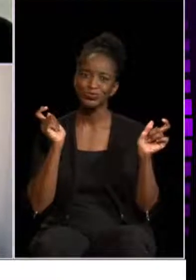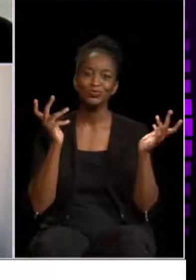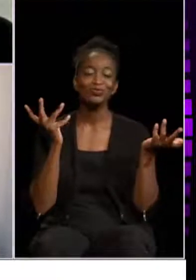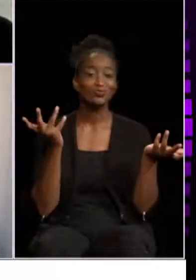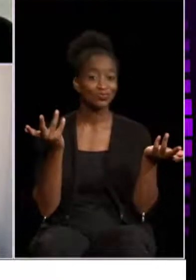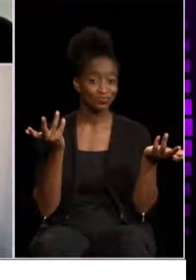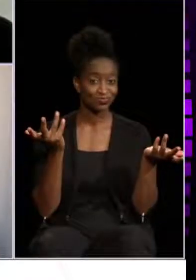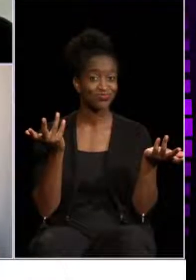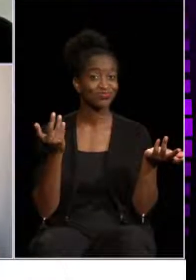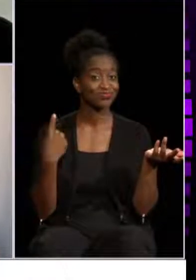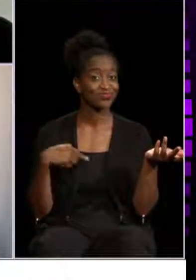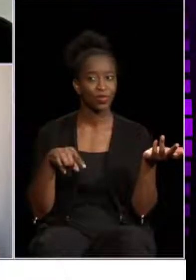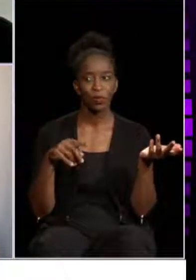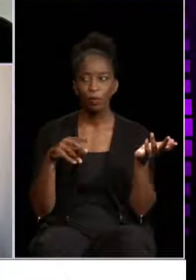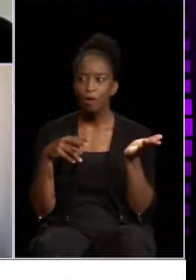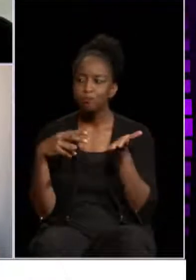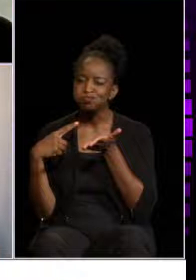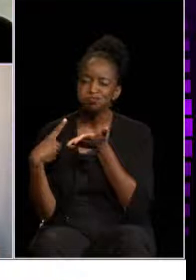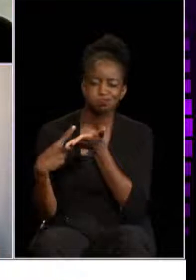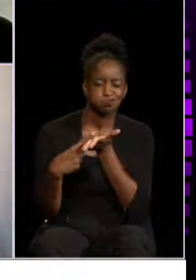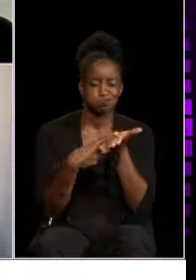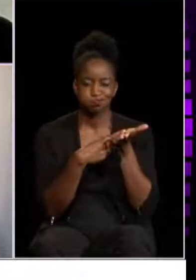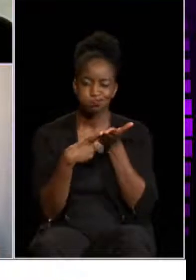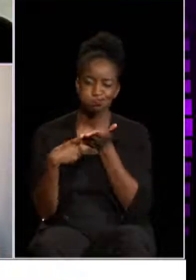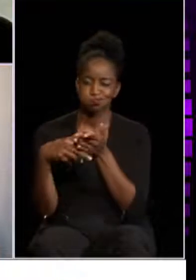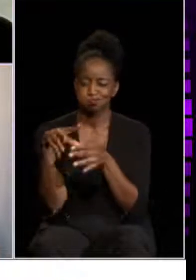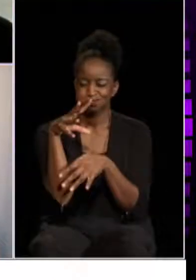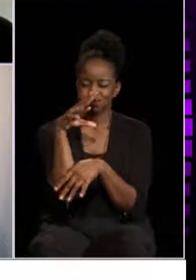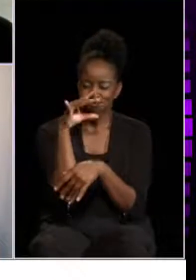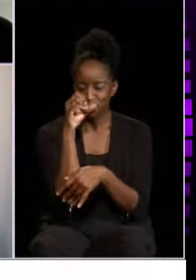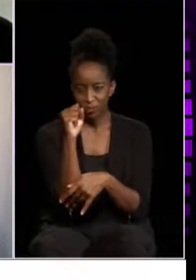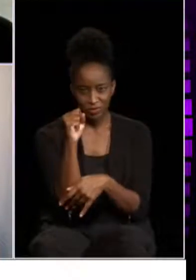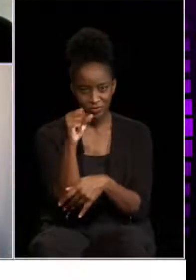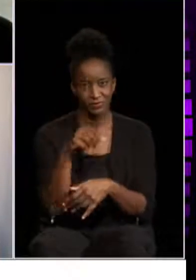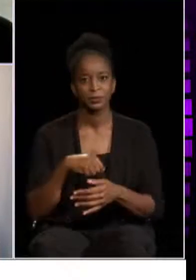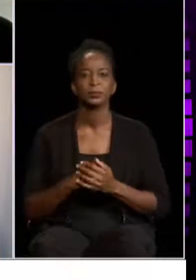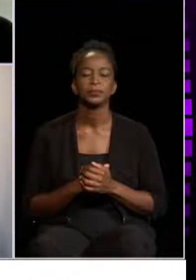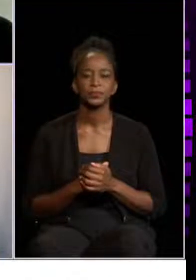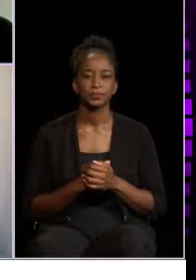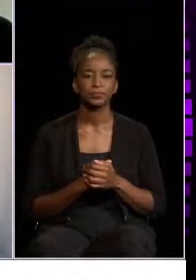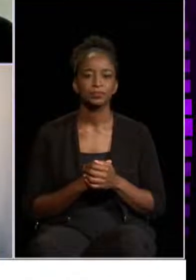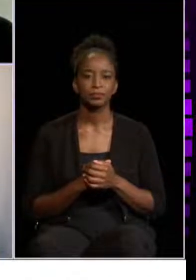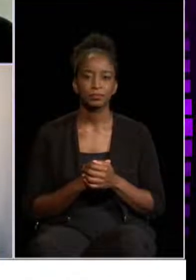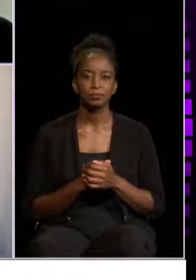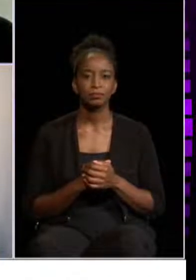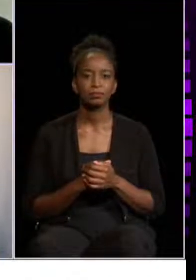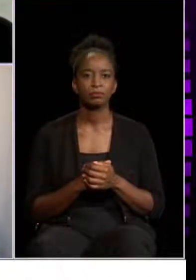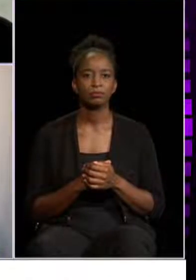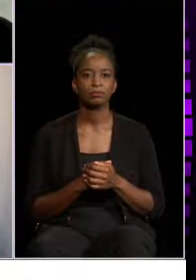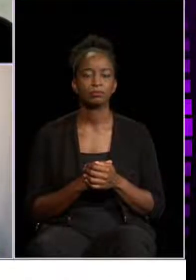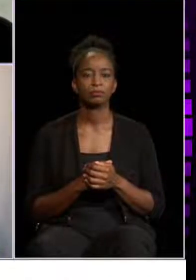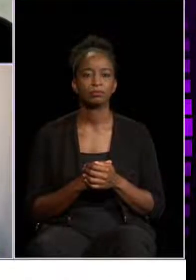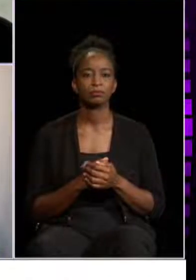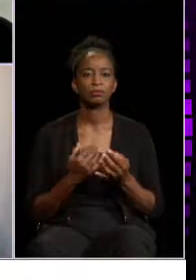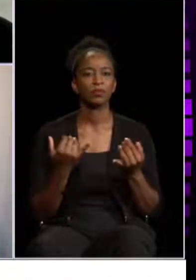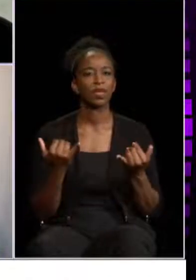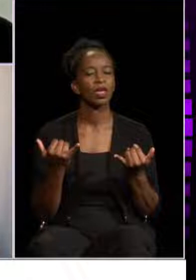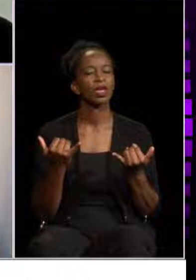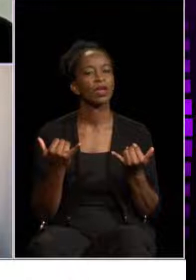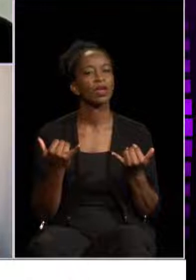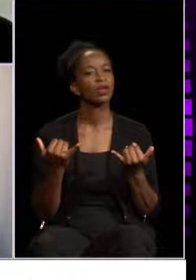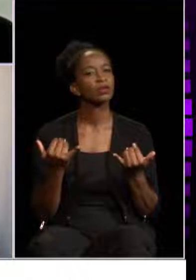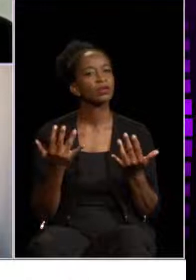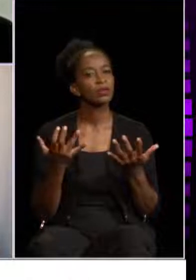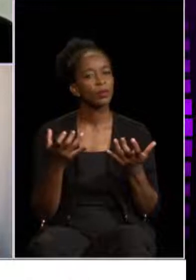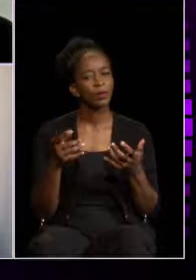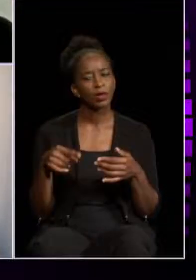fun and you're really engrossed in interesting subject matter. So what I want to do at this point in time is give everyone an opportunity to just give their final